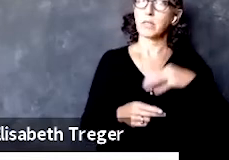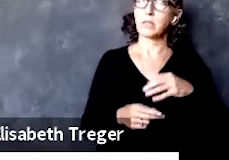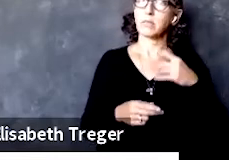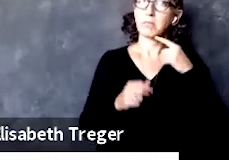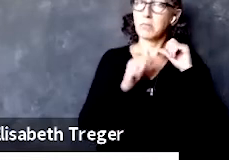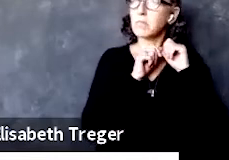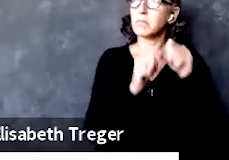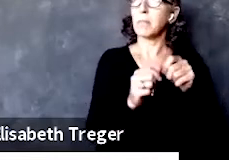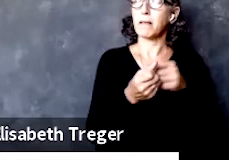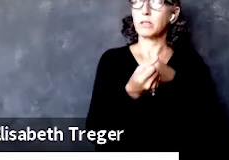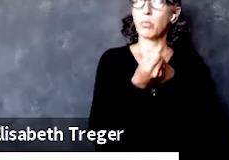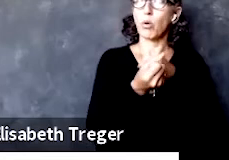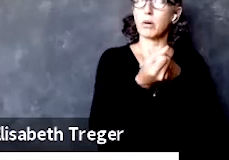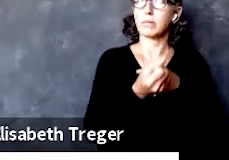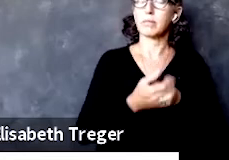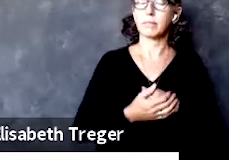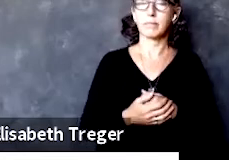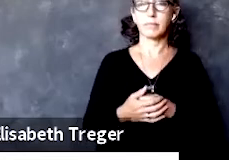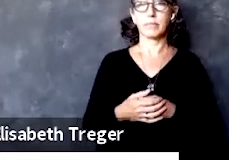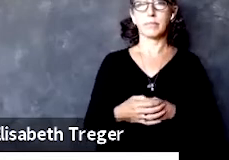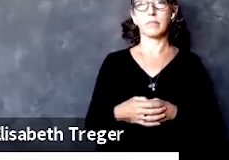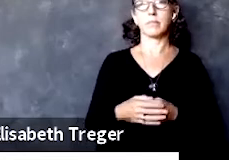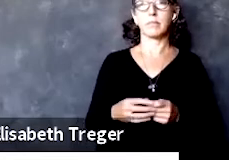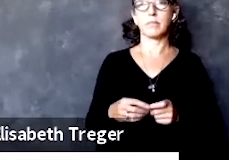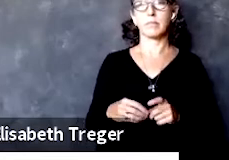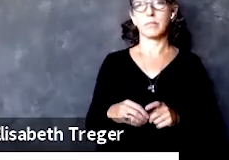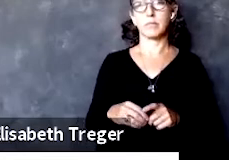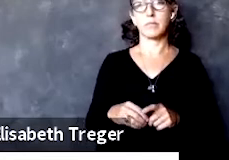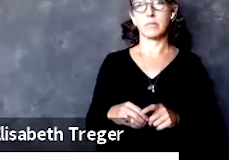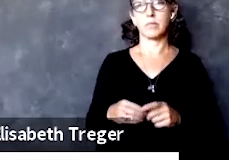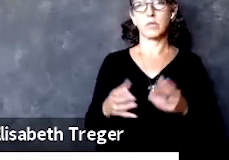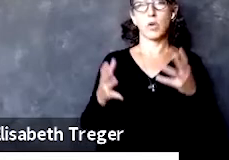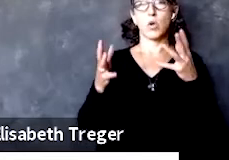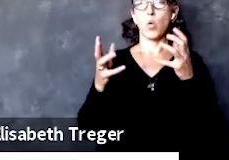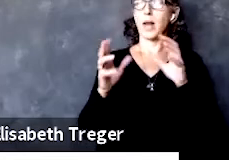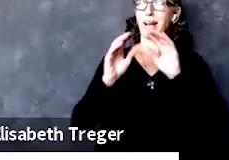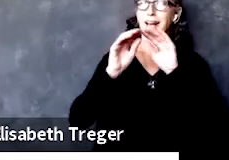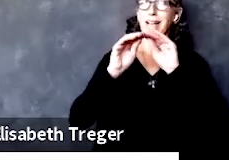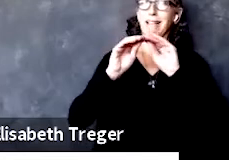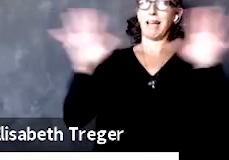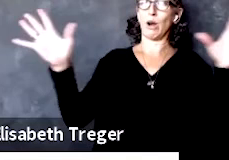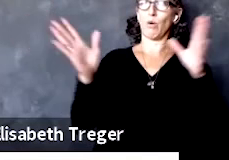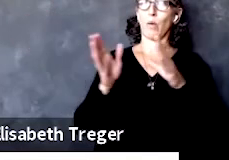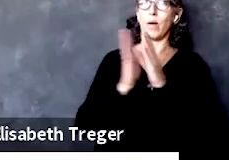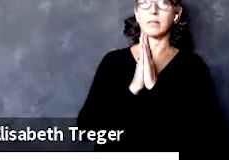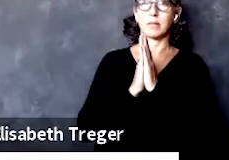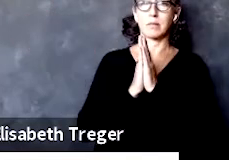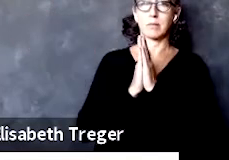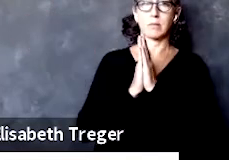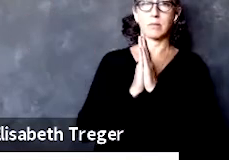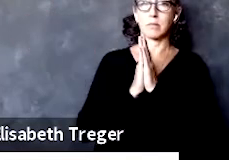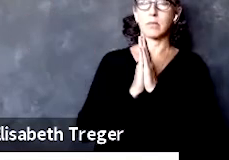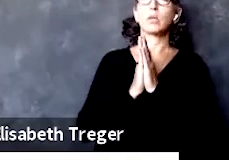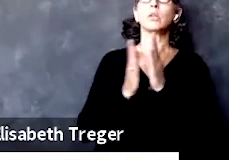of your workers, but what you want to do is you want to give the clear ask, and don't let them off the hook. You give the